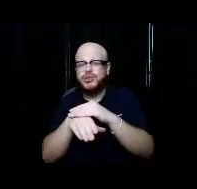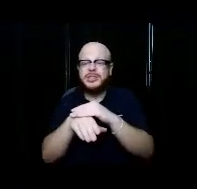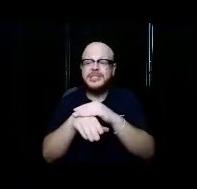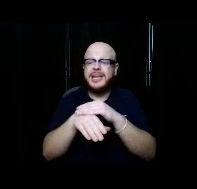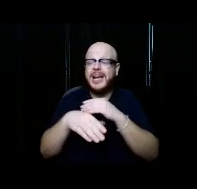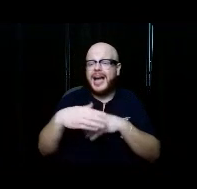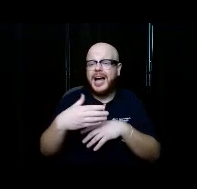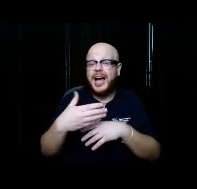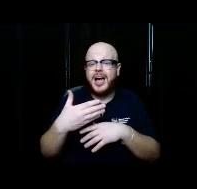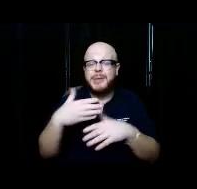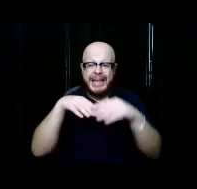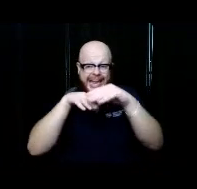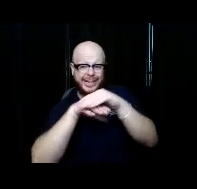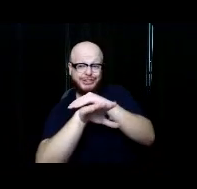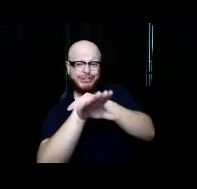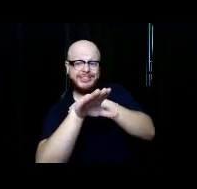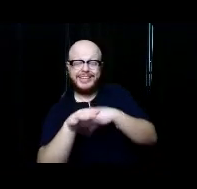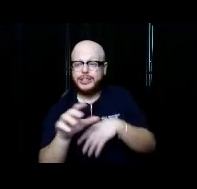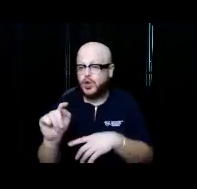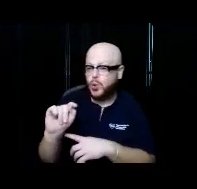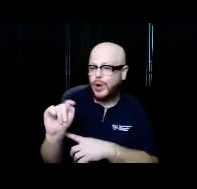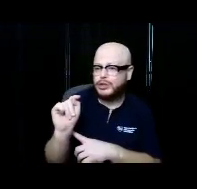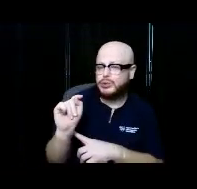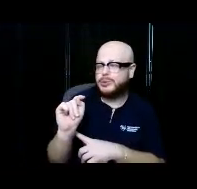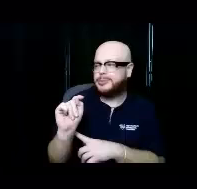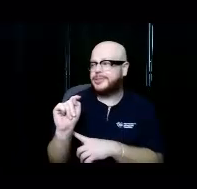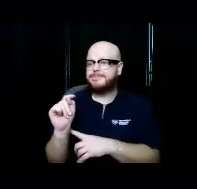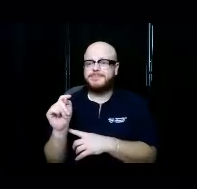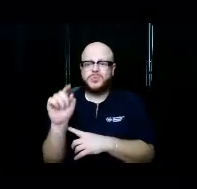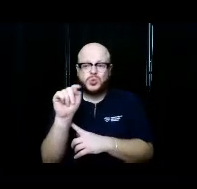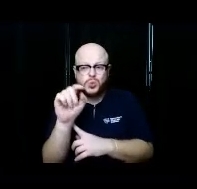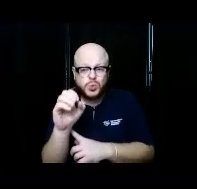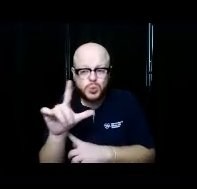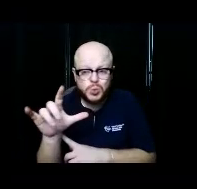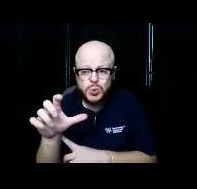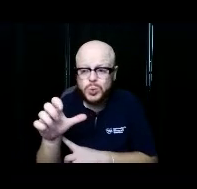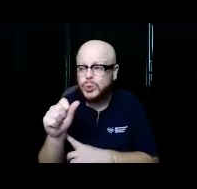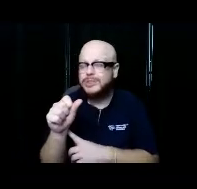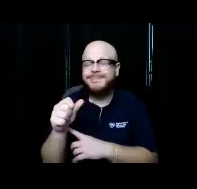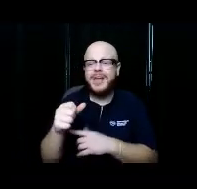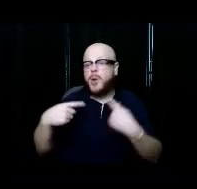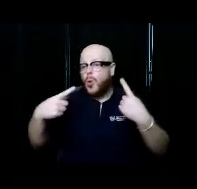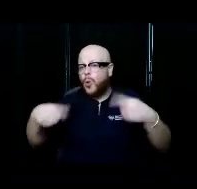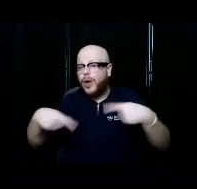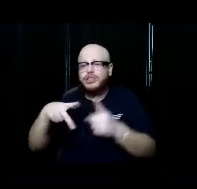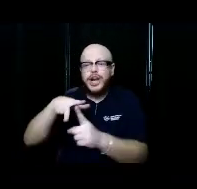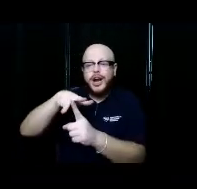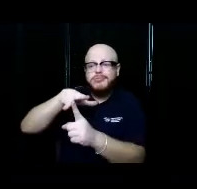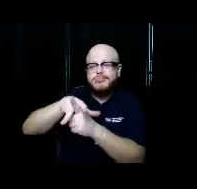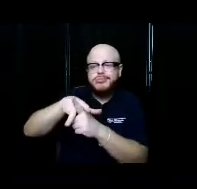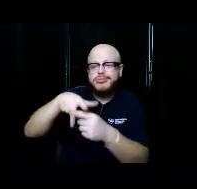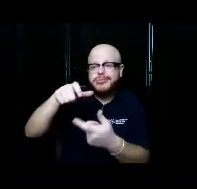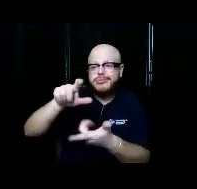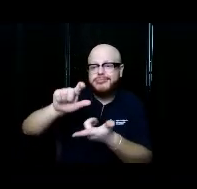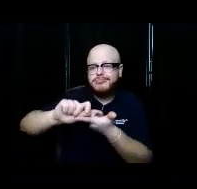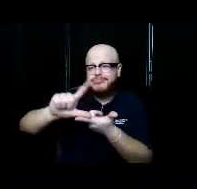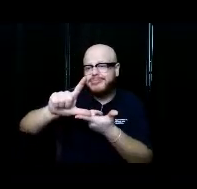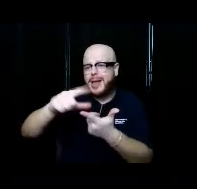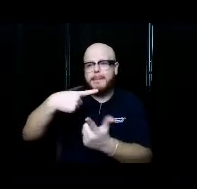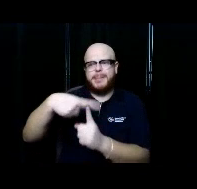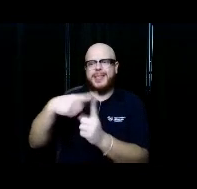restrooms, sensory tools, power mobility device charging stations, and more. When you registered